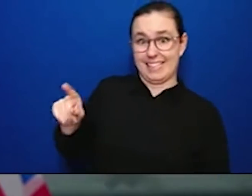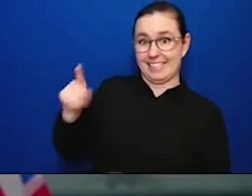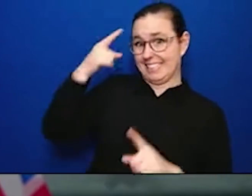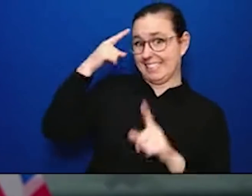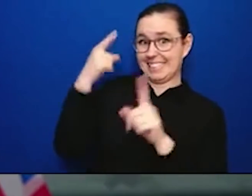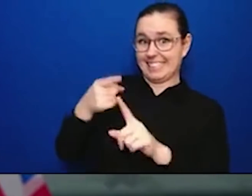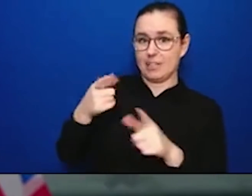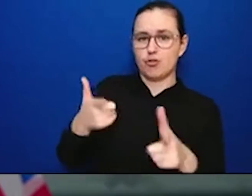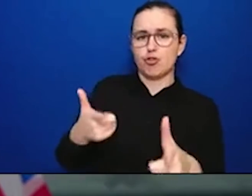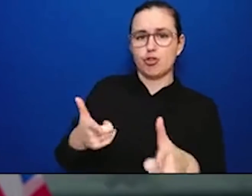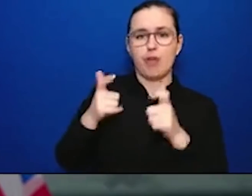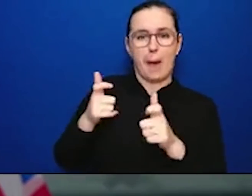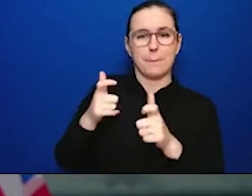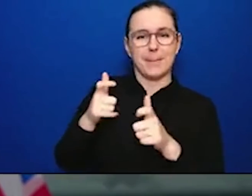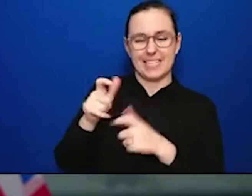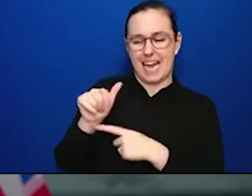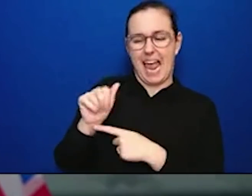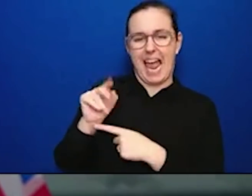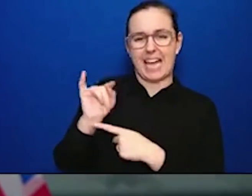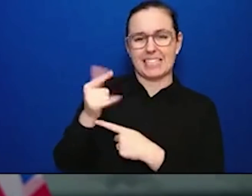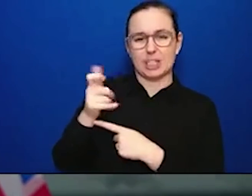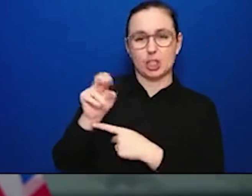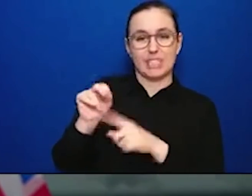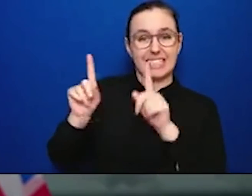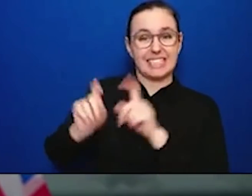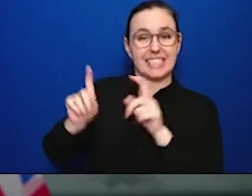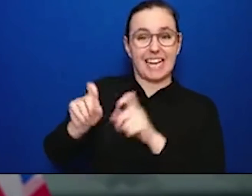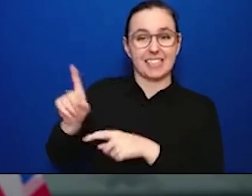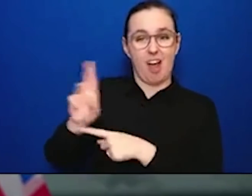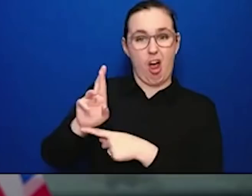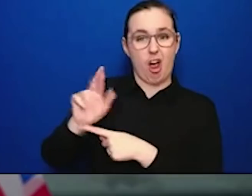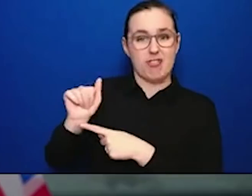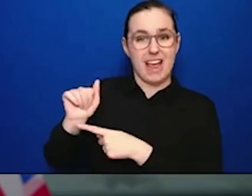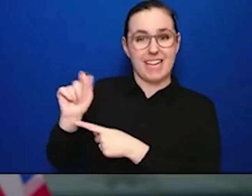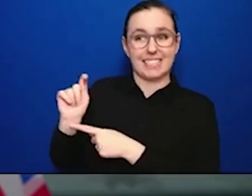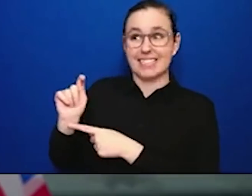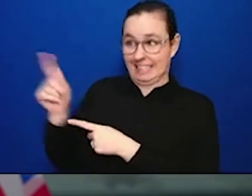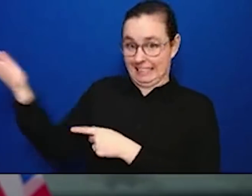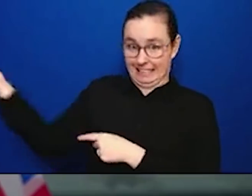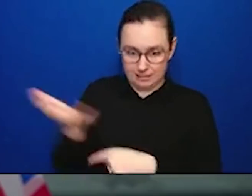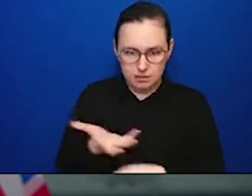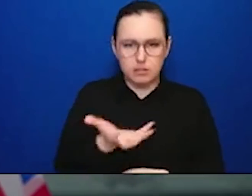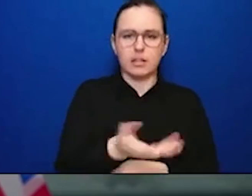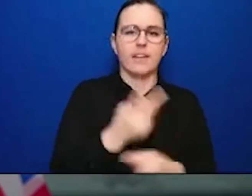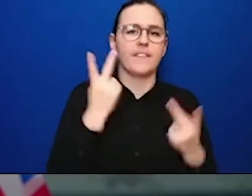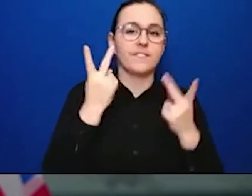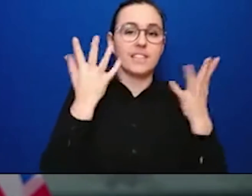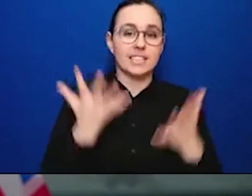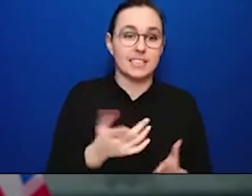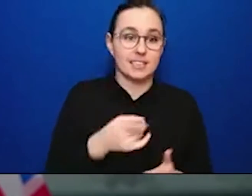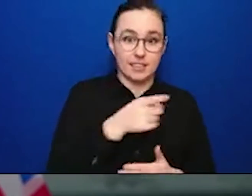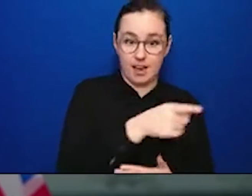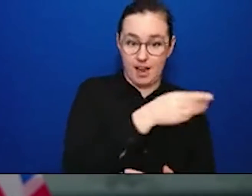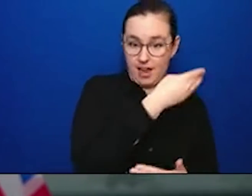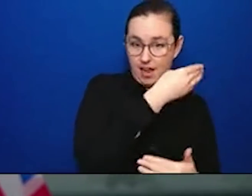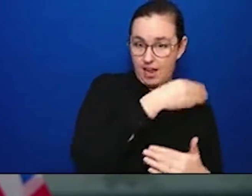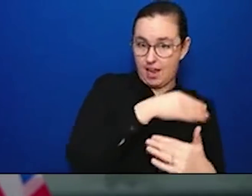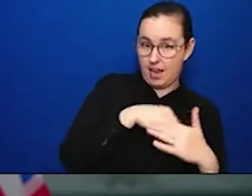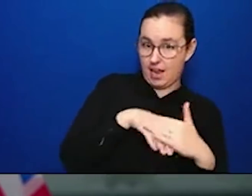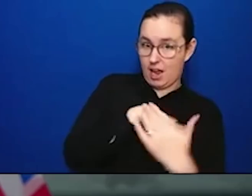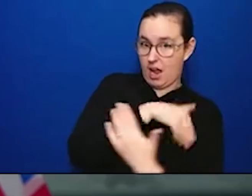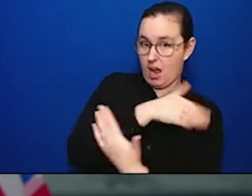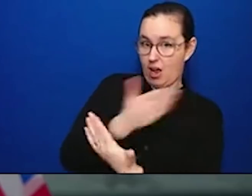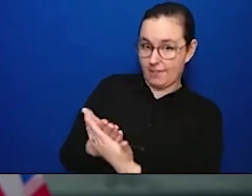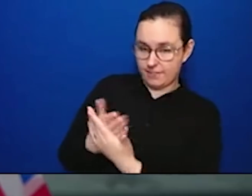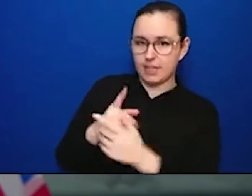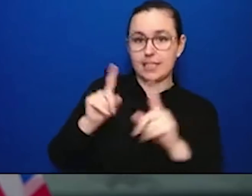testing visitors, and starting as soon as they are deployed in each facility, we'll be going to having every resident have